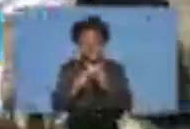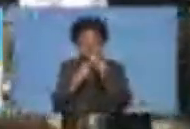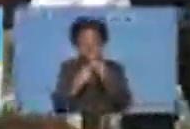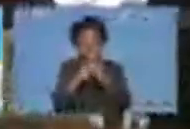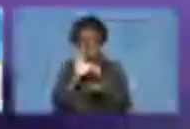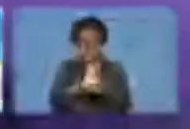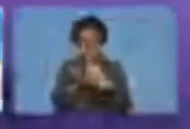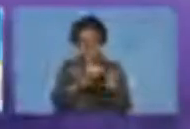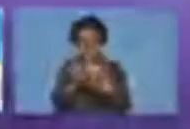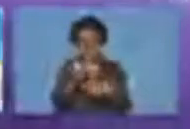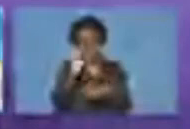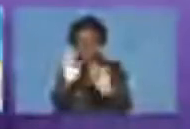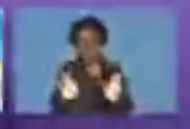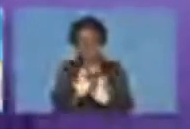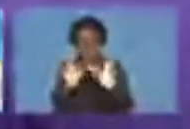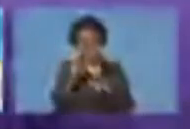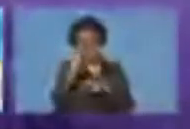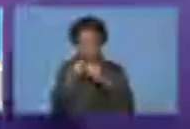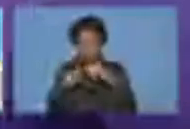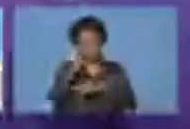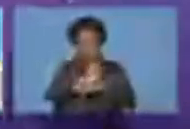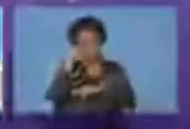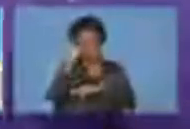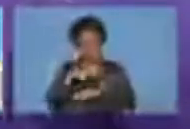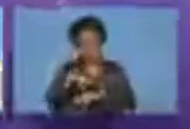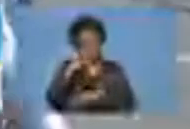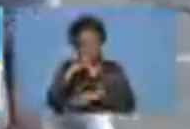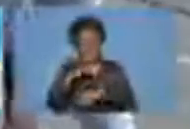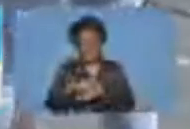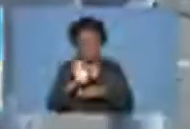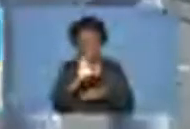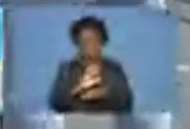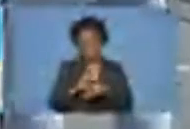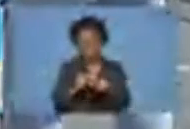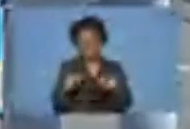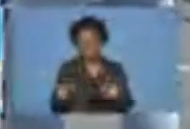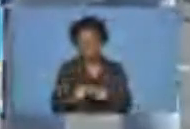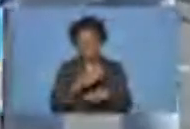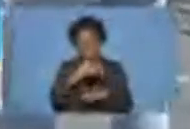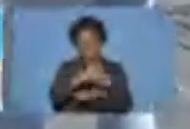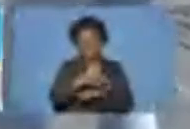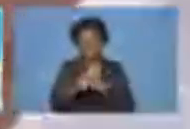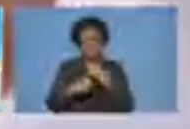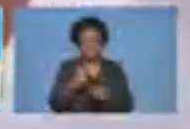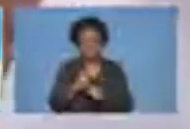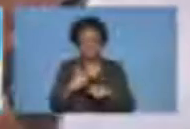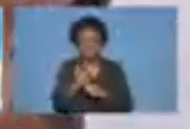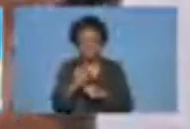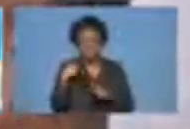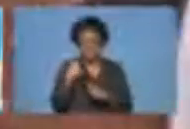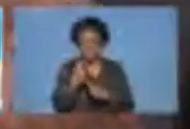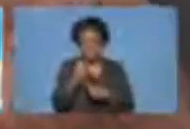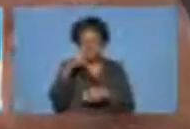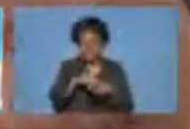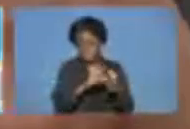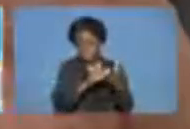kids on the church's grounds. Over the years, the church has made an invaluable impact within the community through its countless outreach